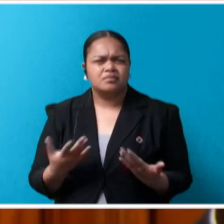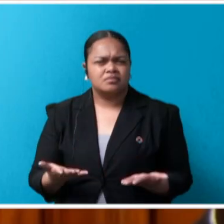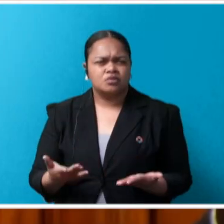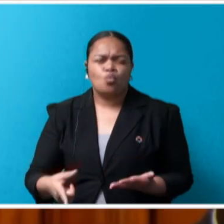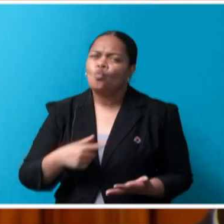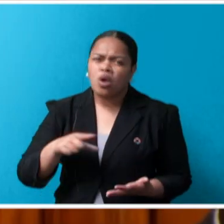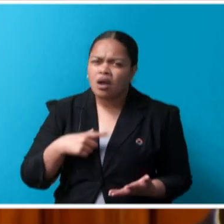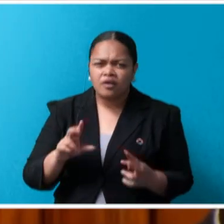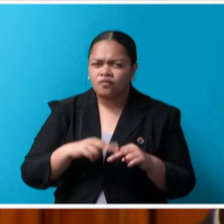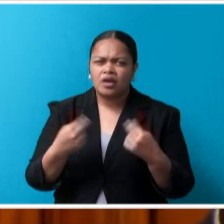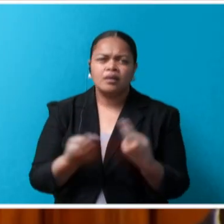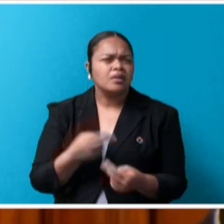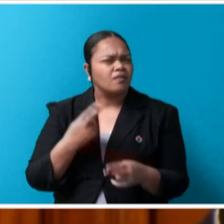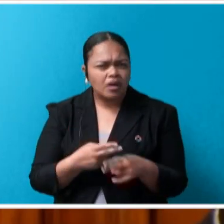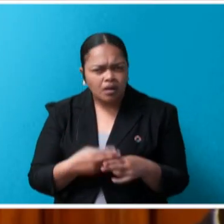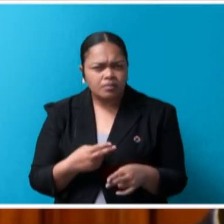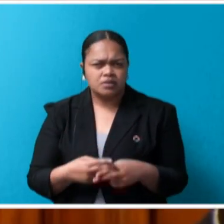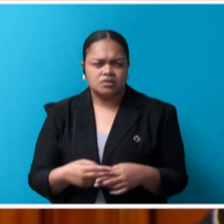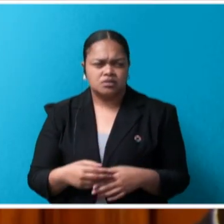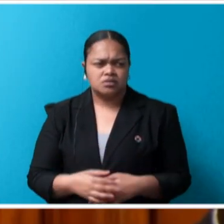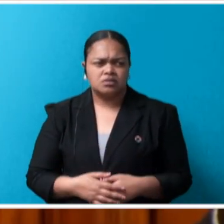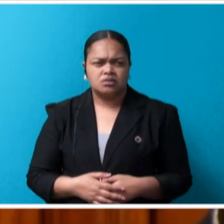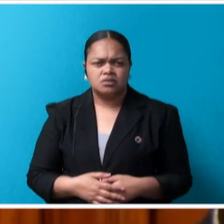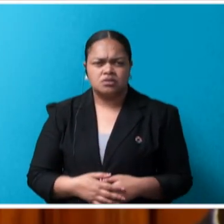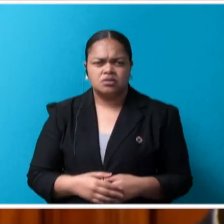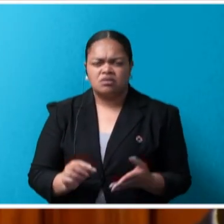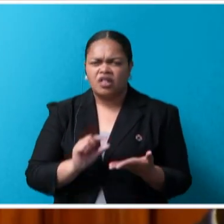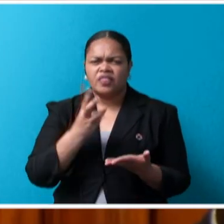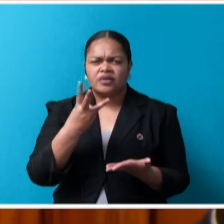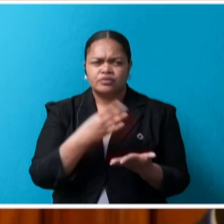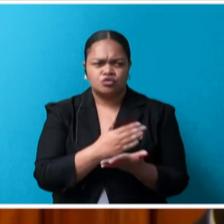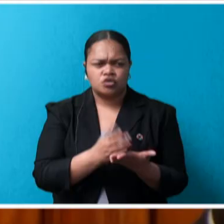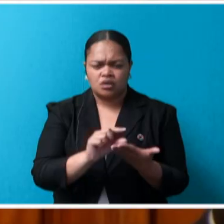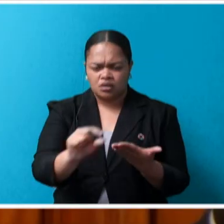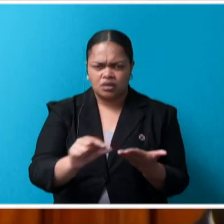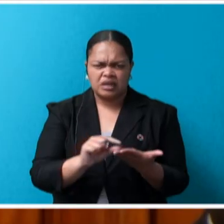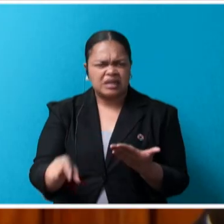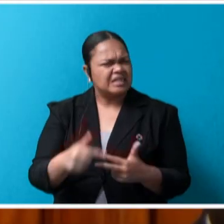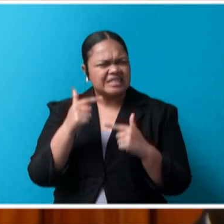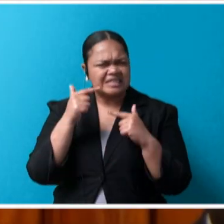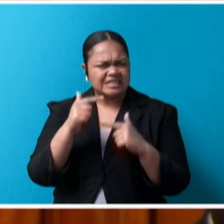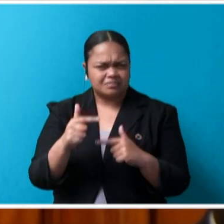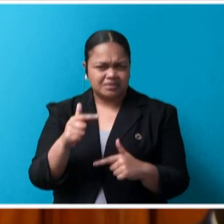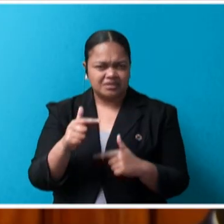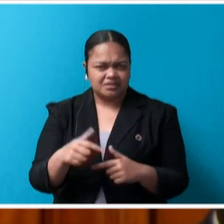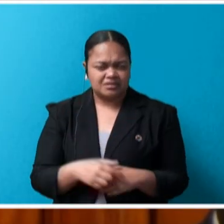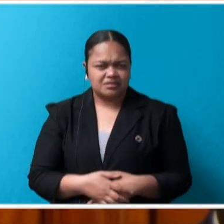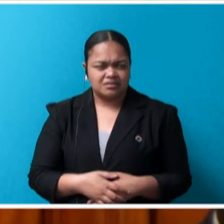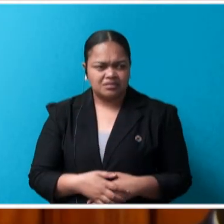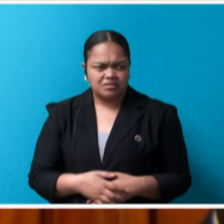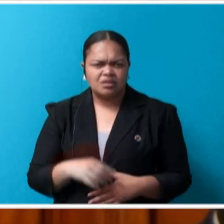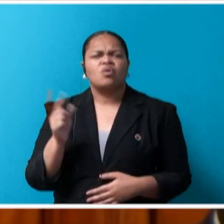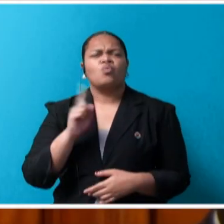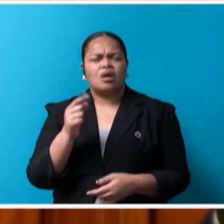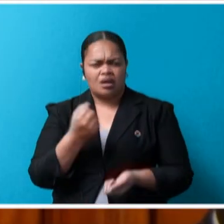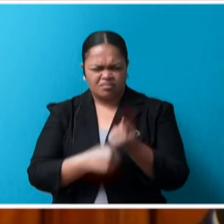were family farmers ultimately issued Class B shares with limited influence? What became of the proceeds